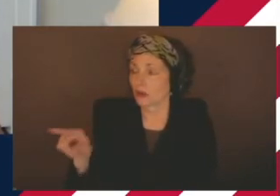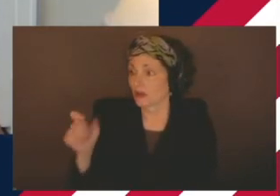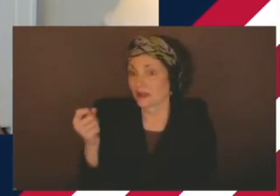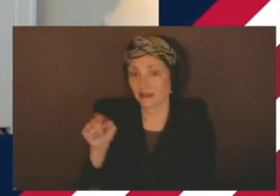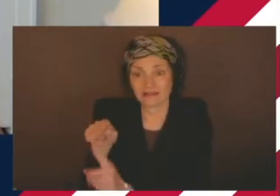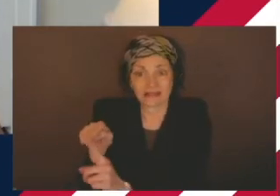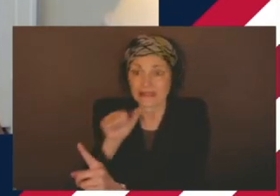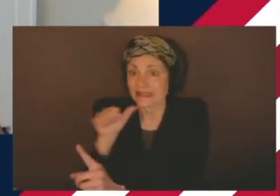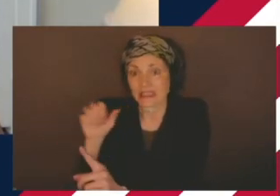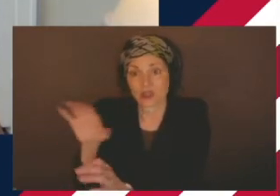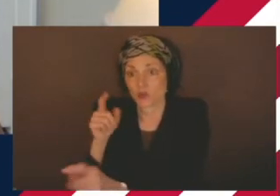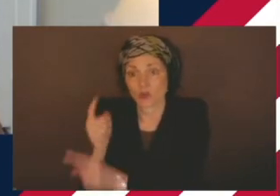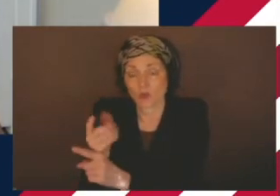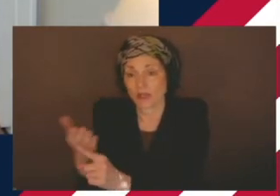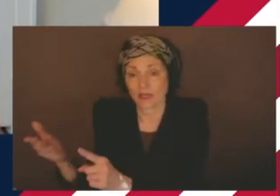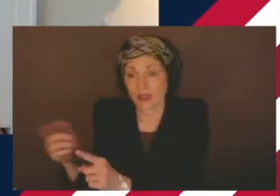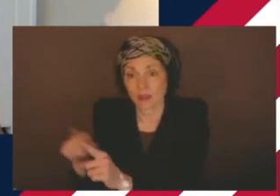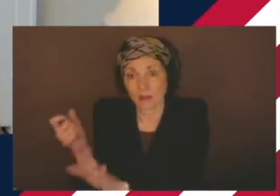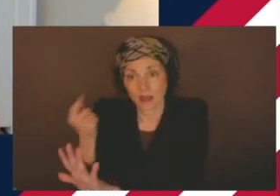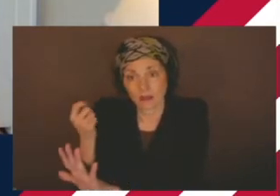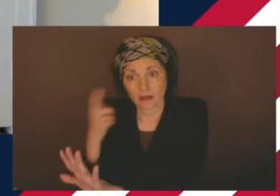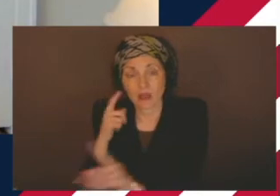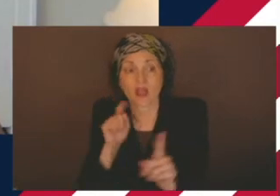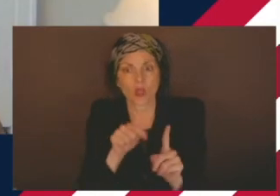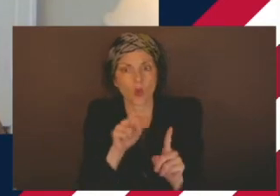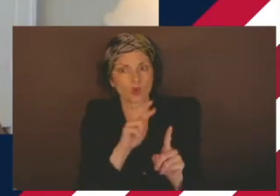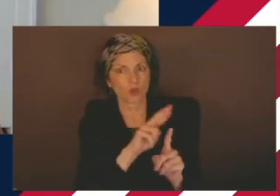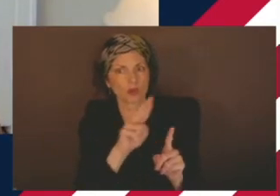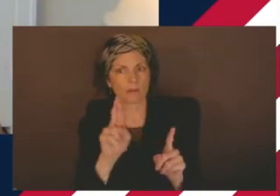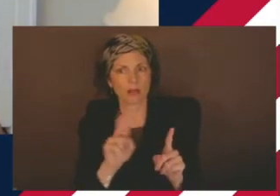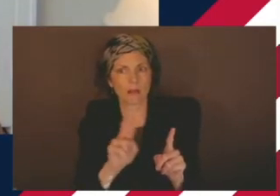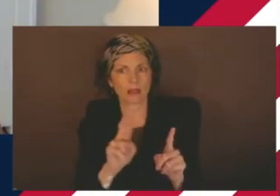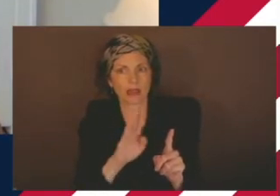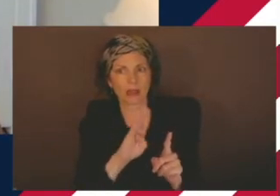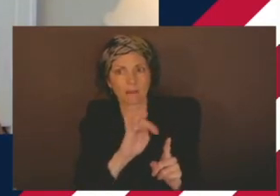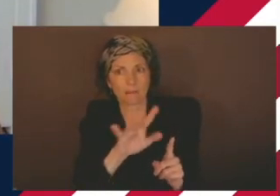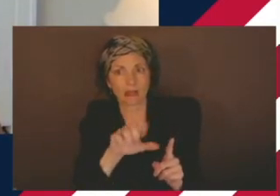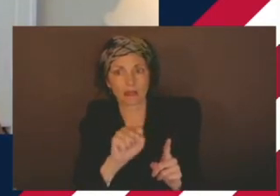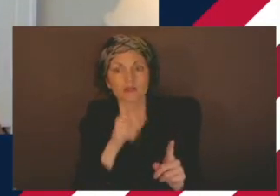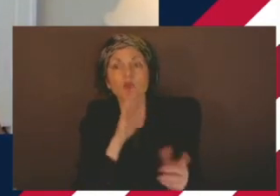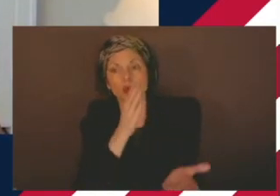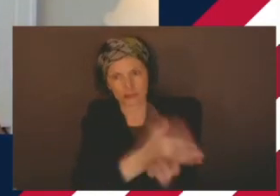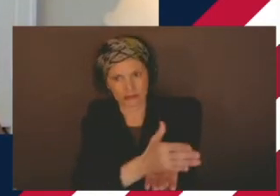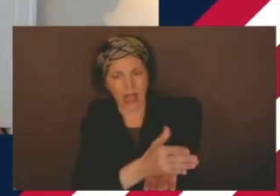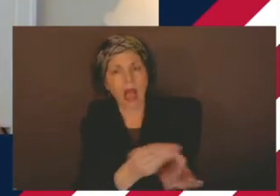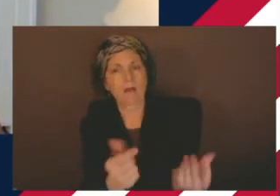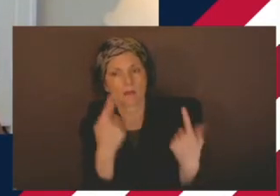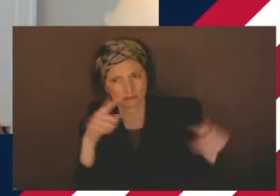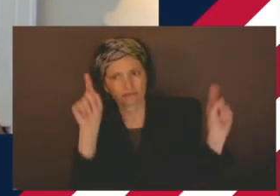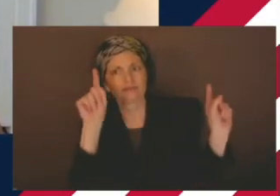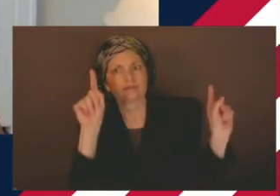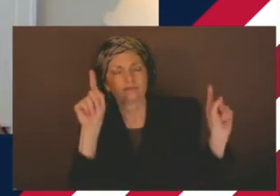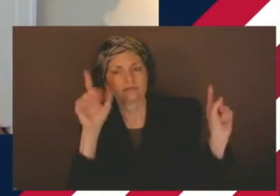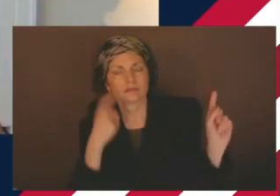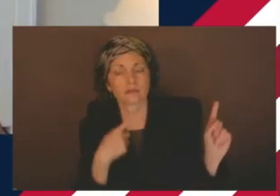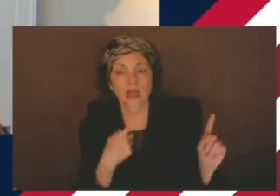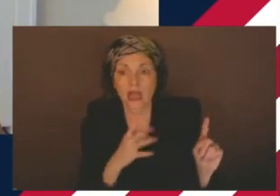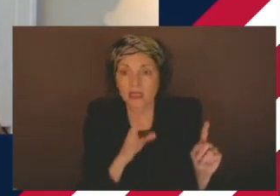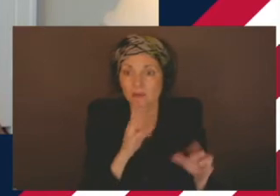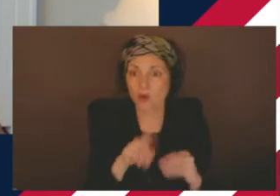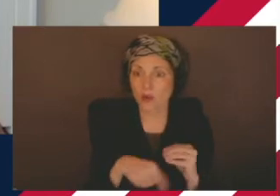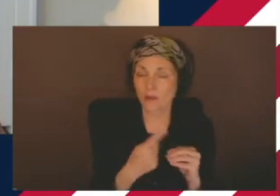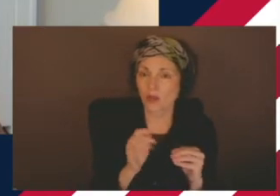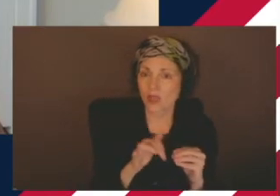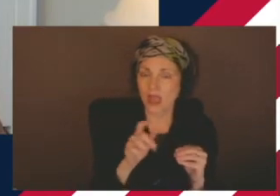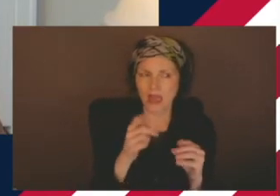country, those Republican bills were stopped. I spoke up online too, tweeting at Trump. And one September day, I